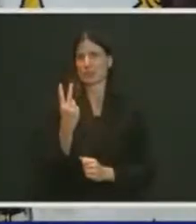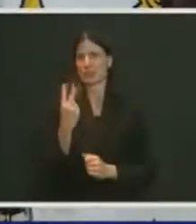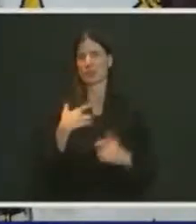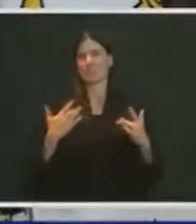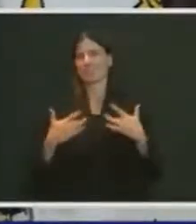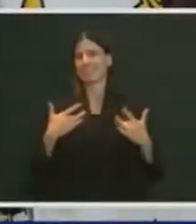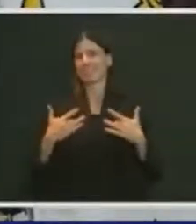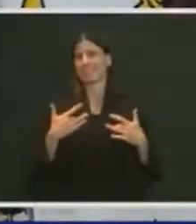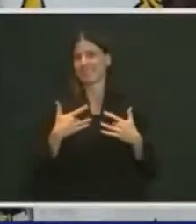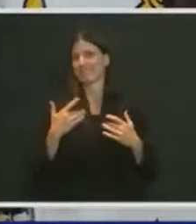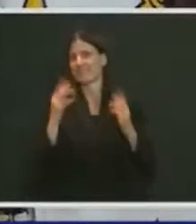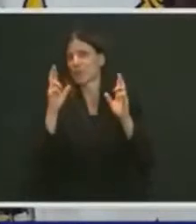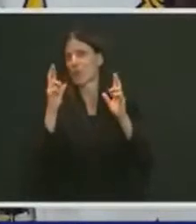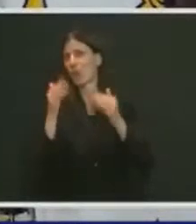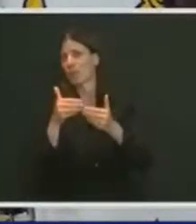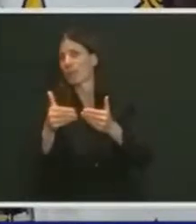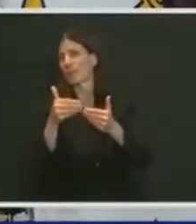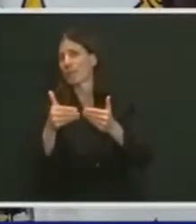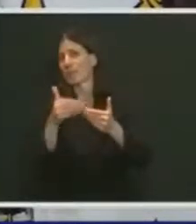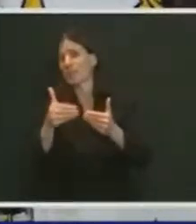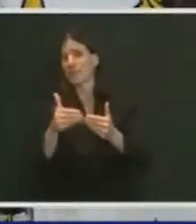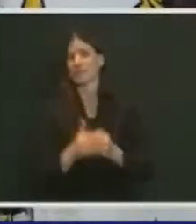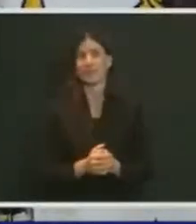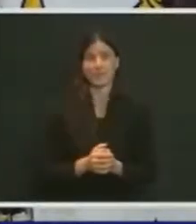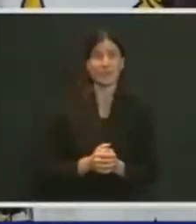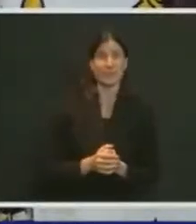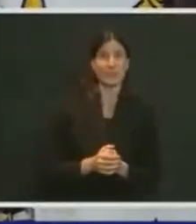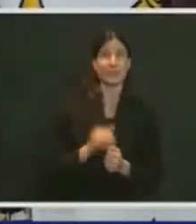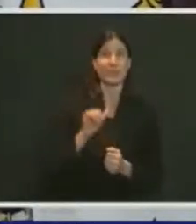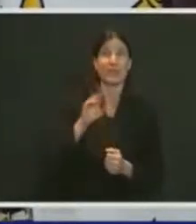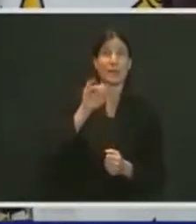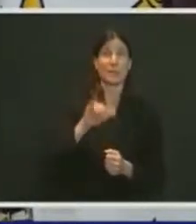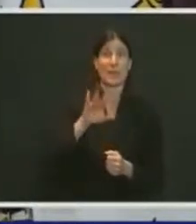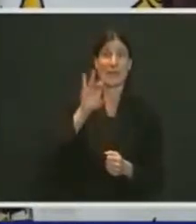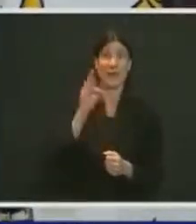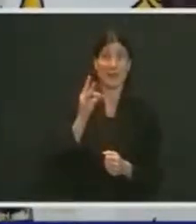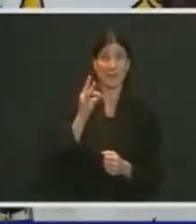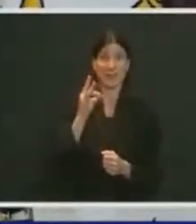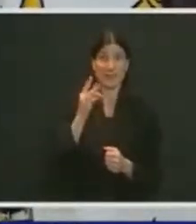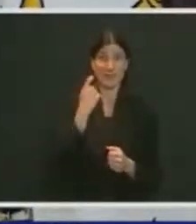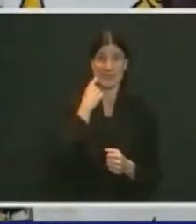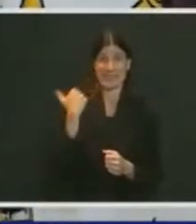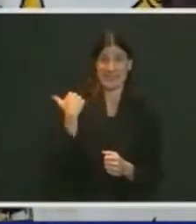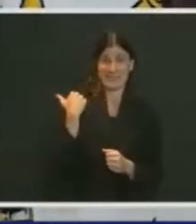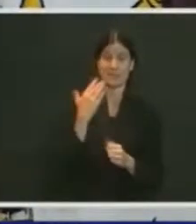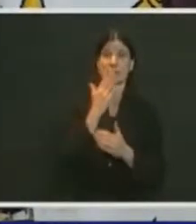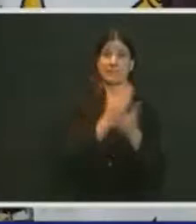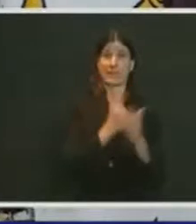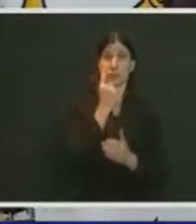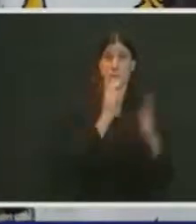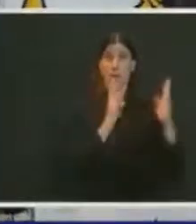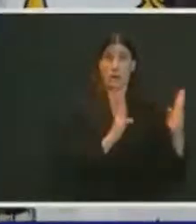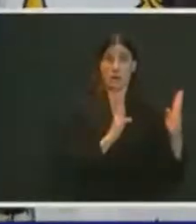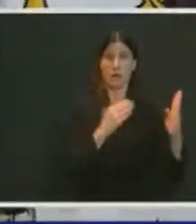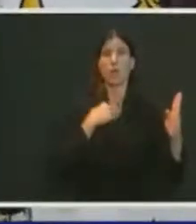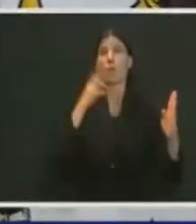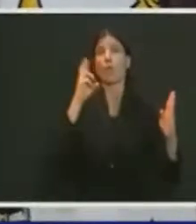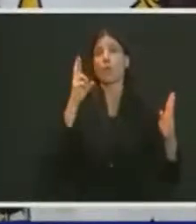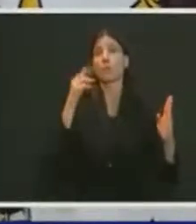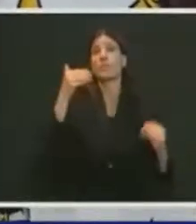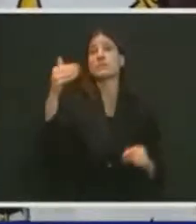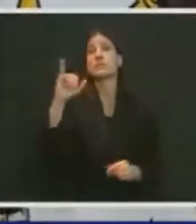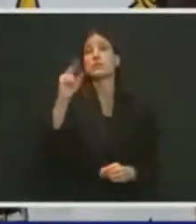and May 8th. I want to get to phase 2 very early in June. And then